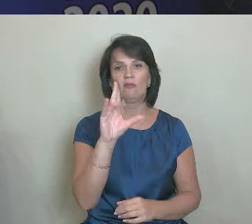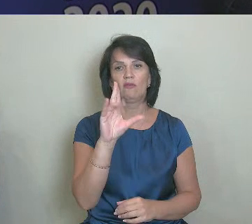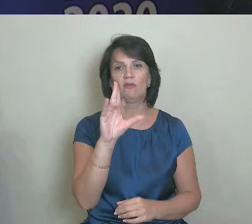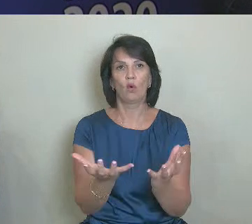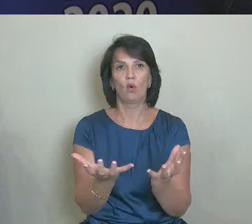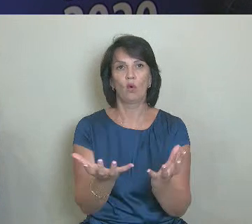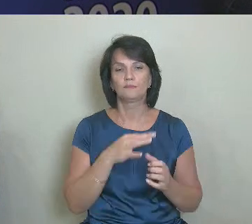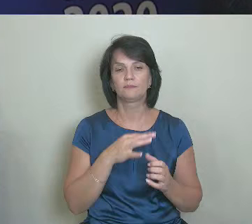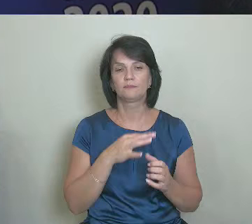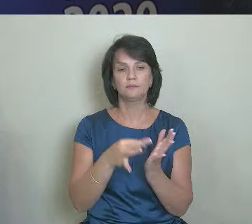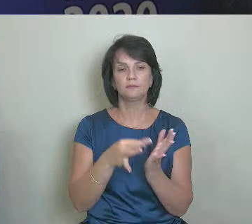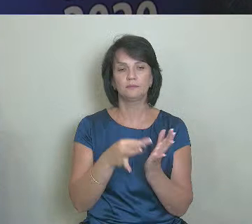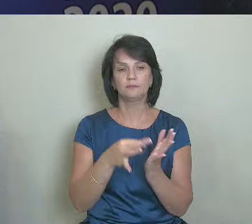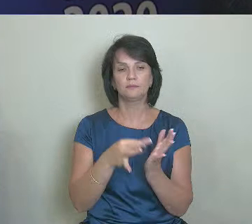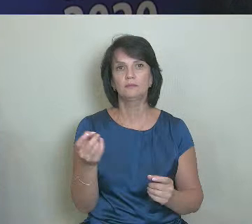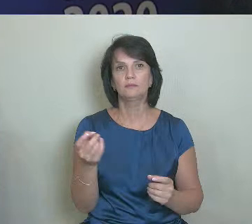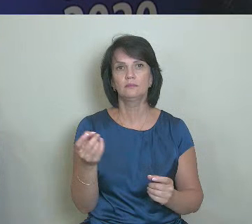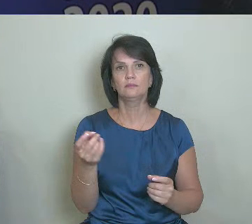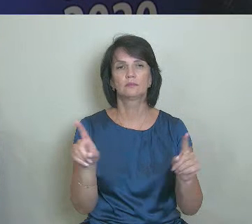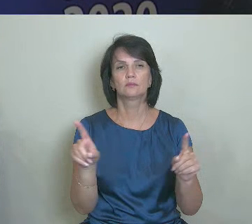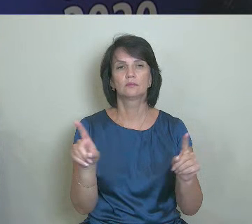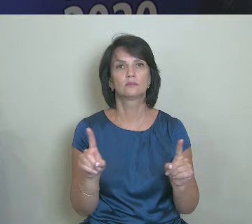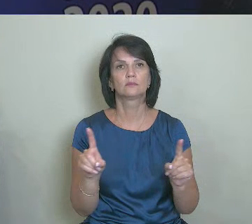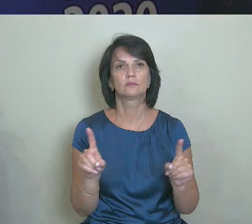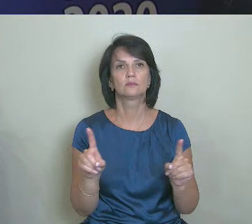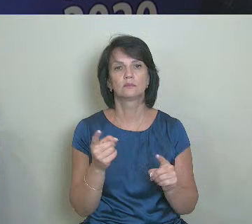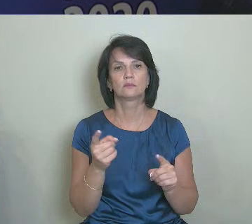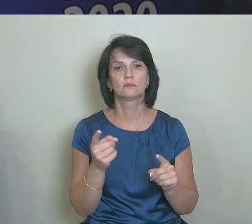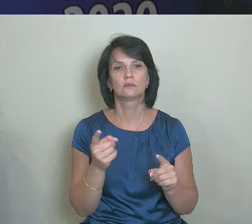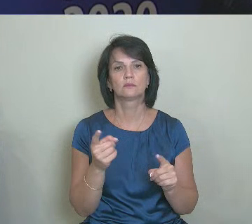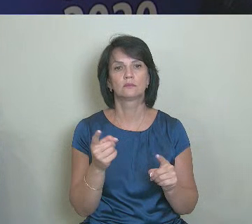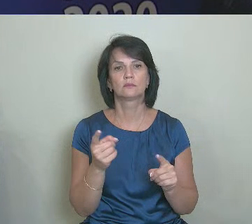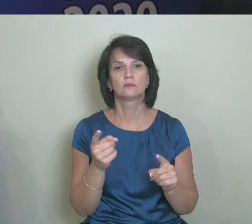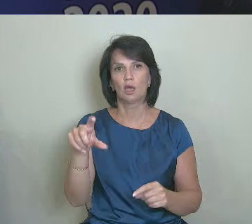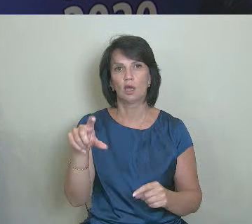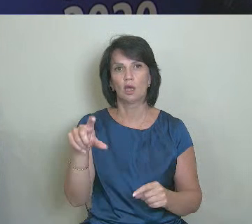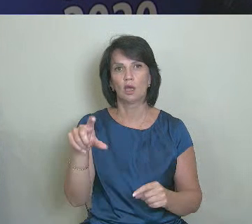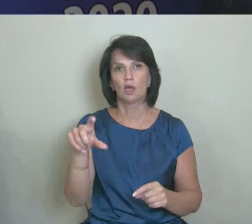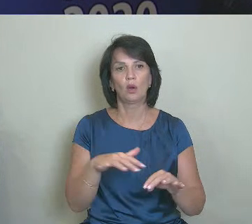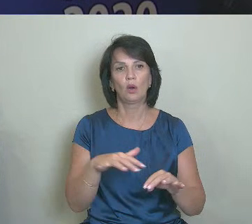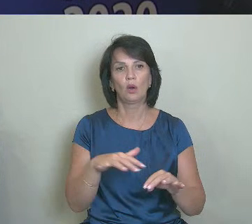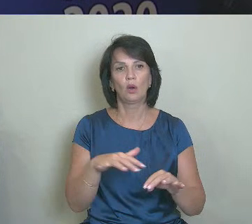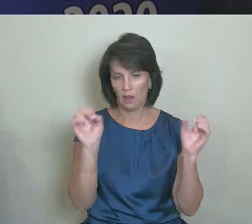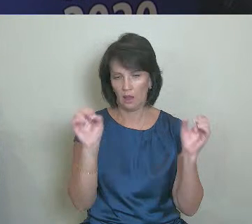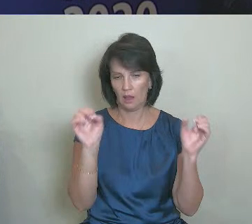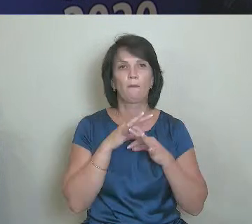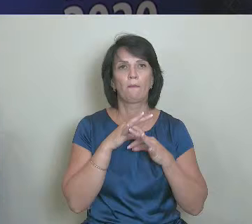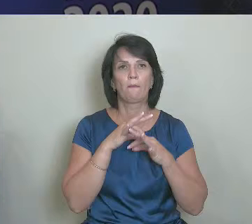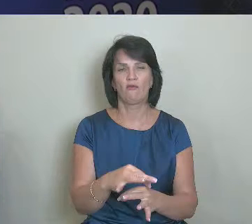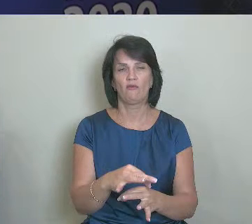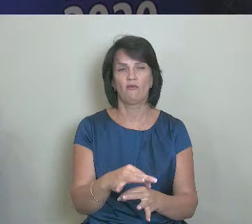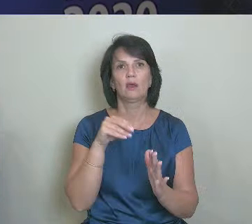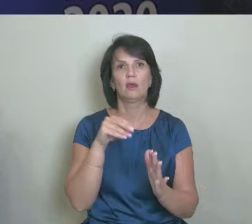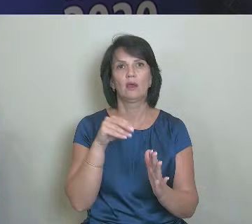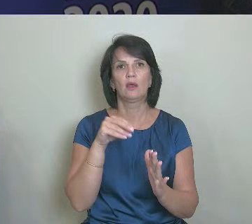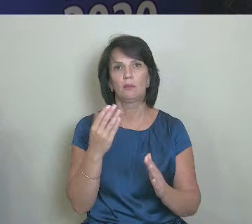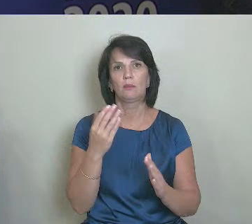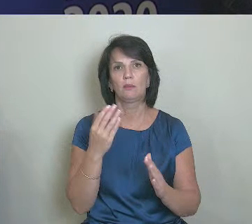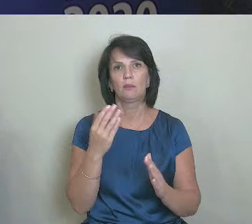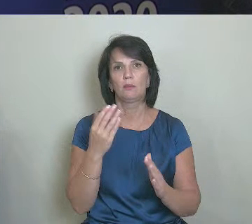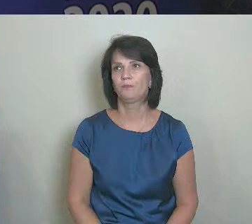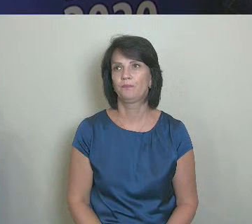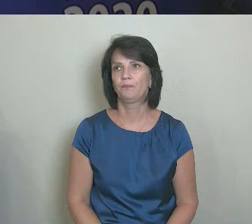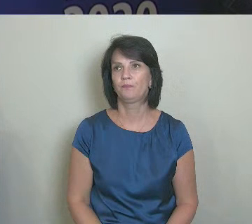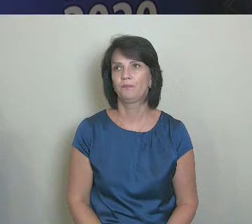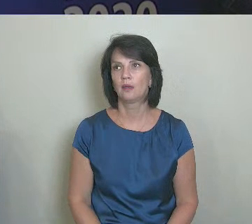process, the CC received the response that in these particular communities it is impossible to hold